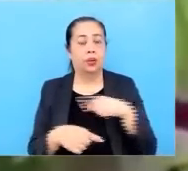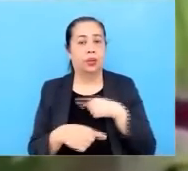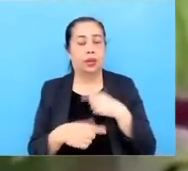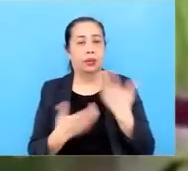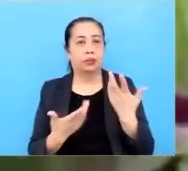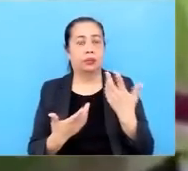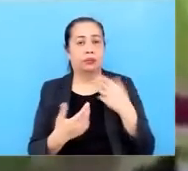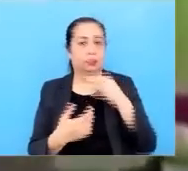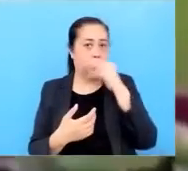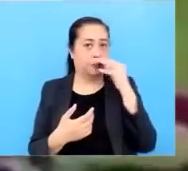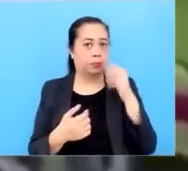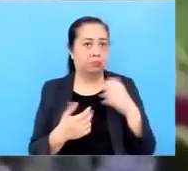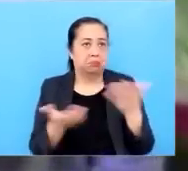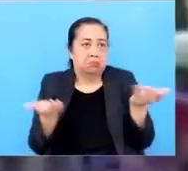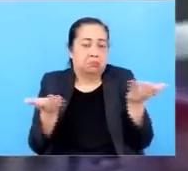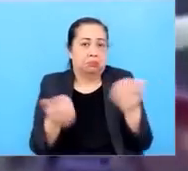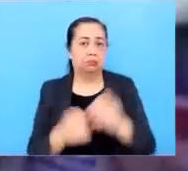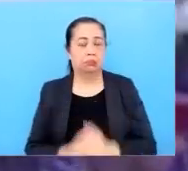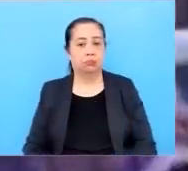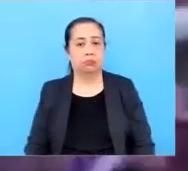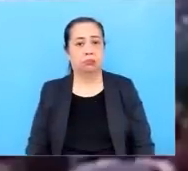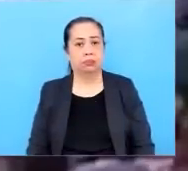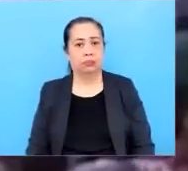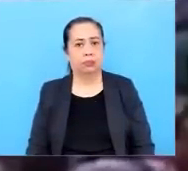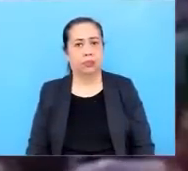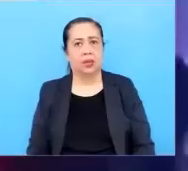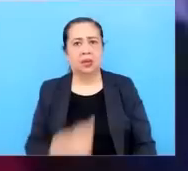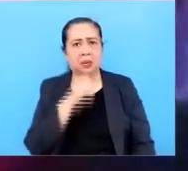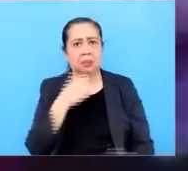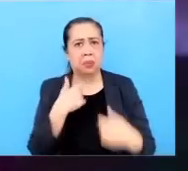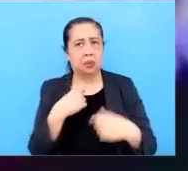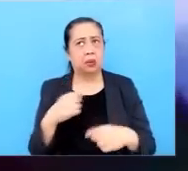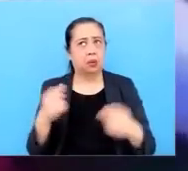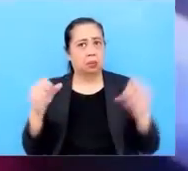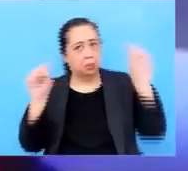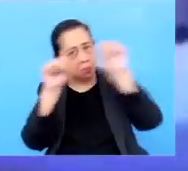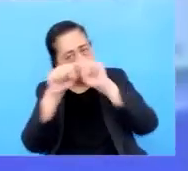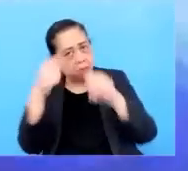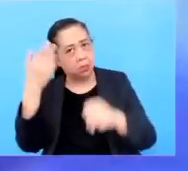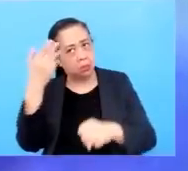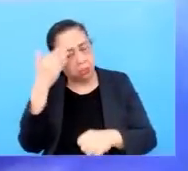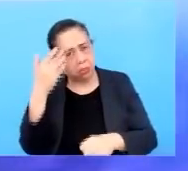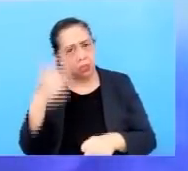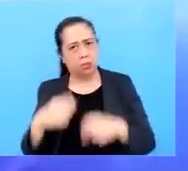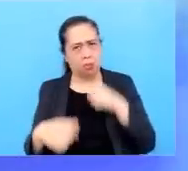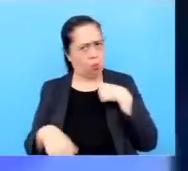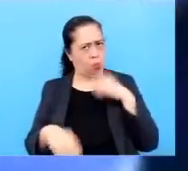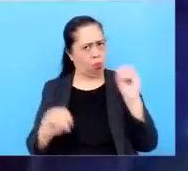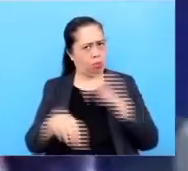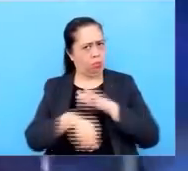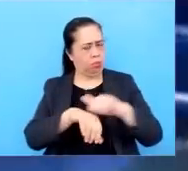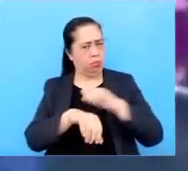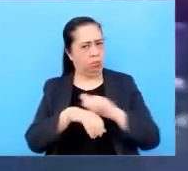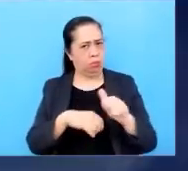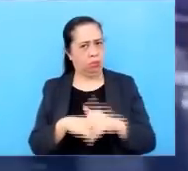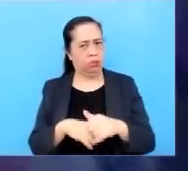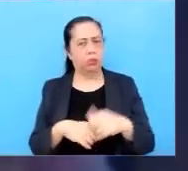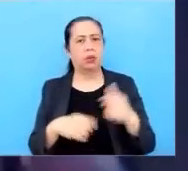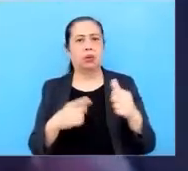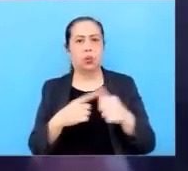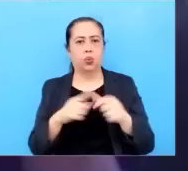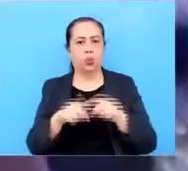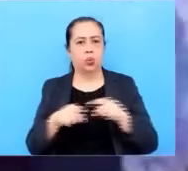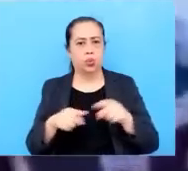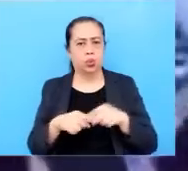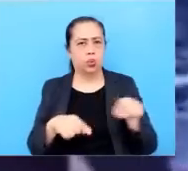kamao, kipit-balikat na lang din. Hindi naman daw siya ng headbutt at hindi raw siya ng daya. Nauna na rin niyang sinabi na